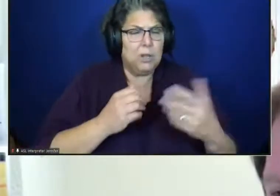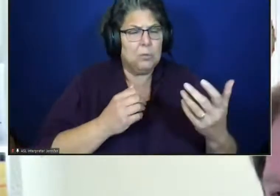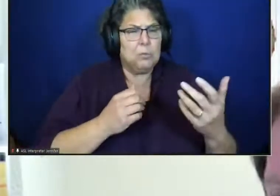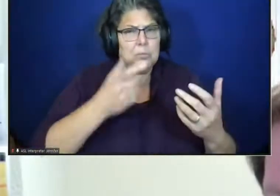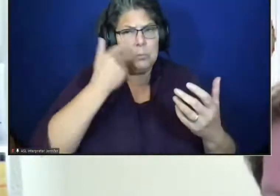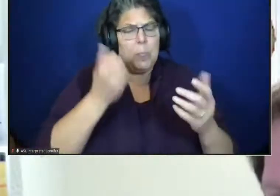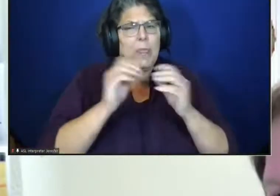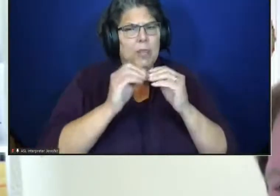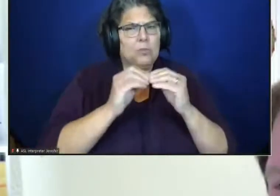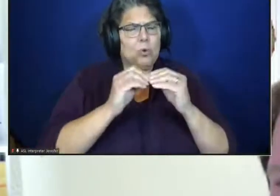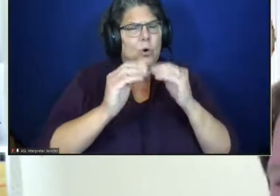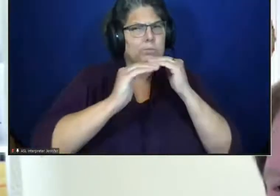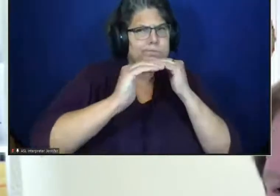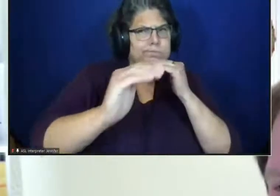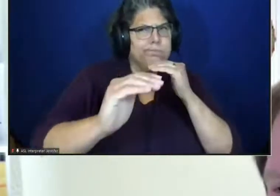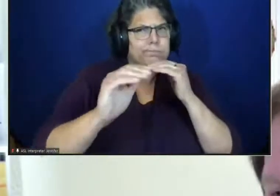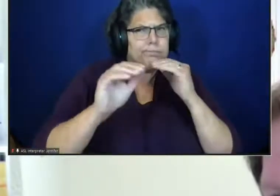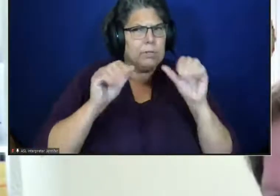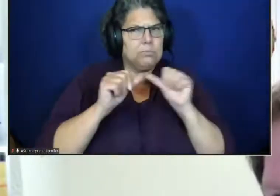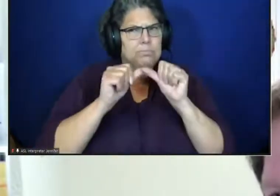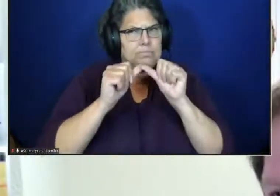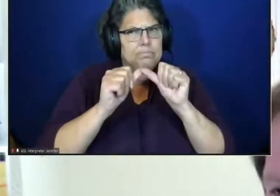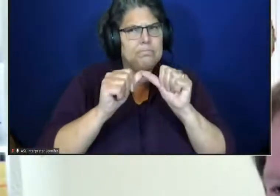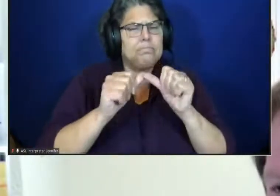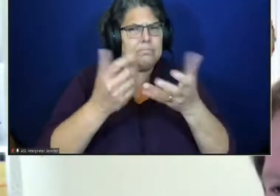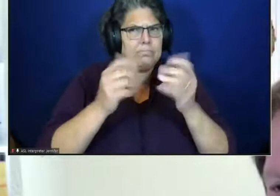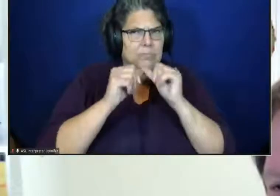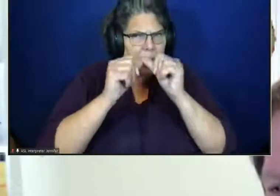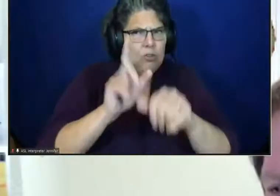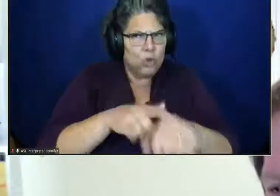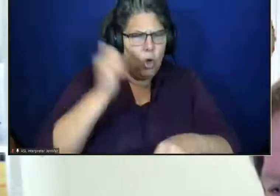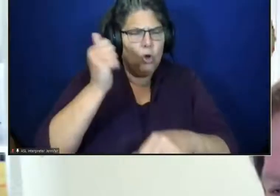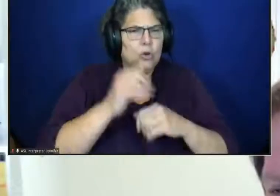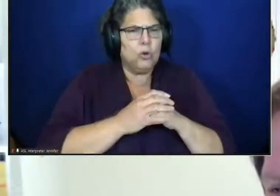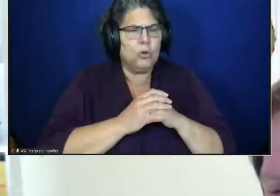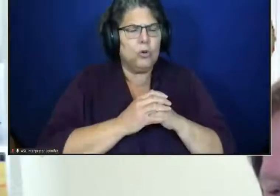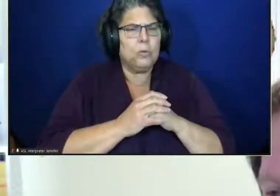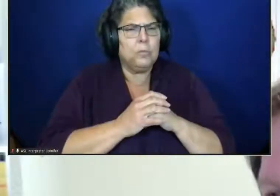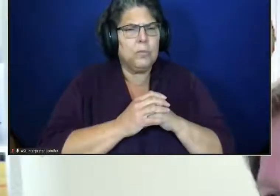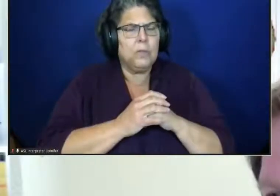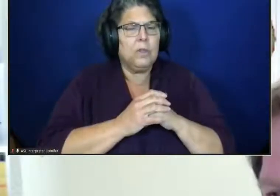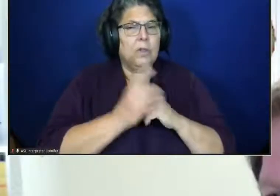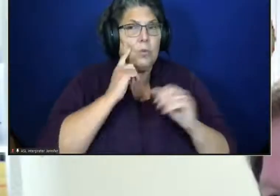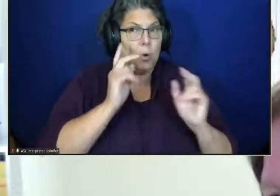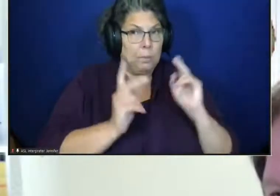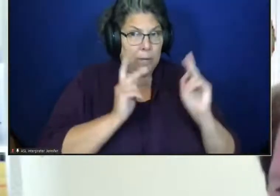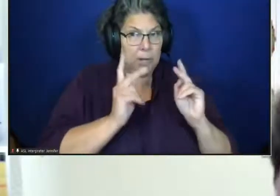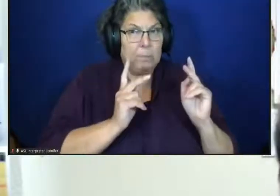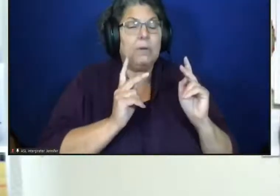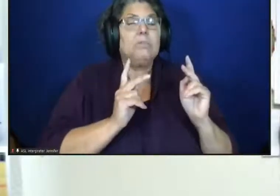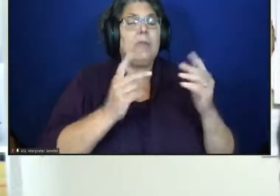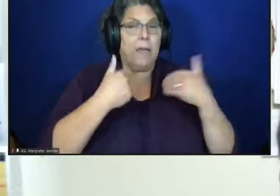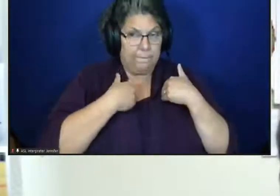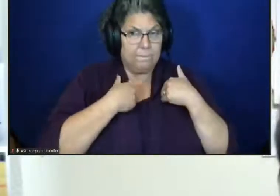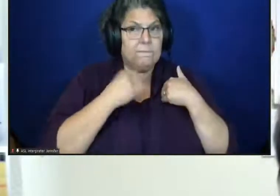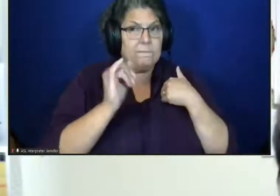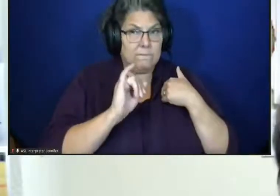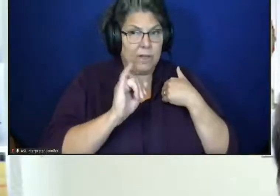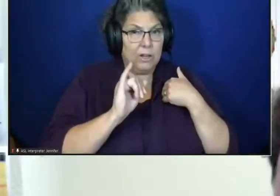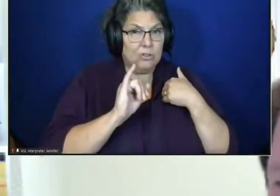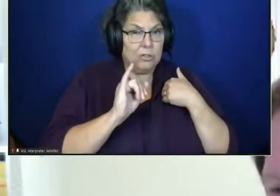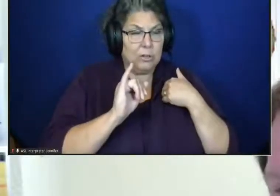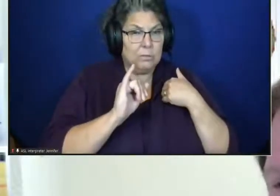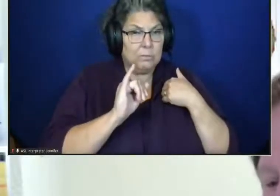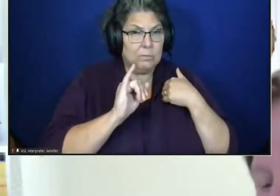more consistent and it lasts longer. Now, for people who have had an infection,